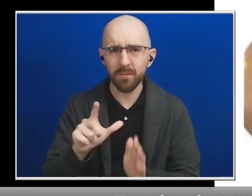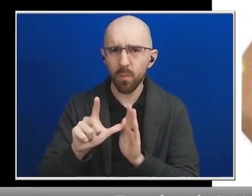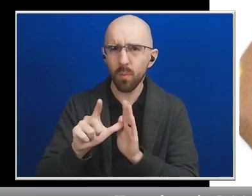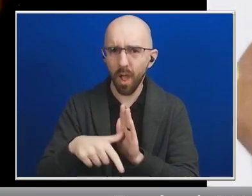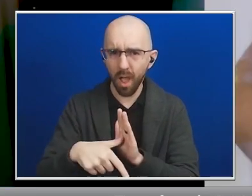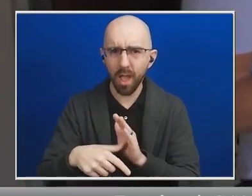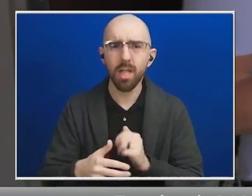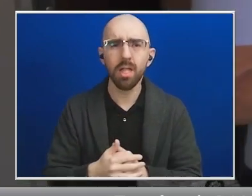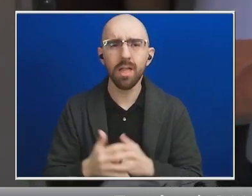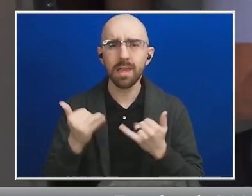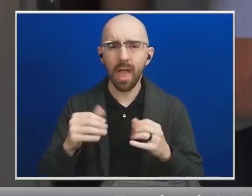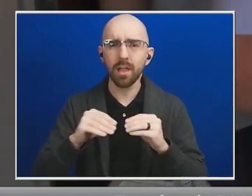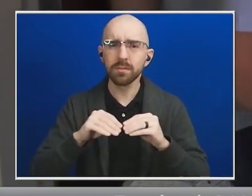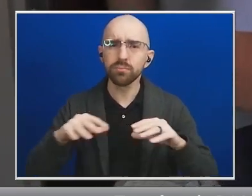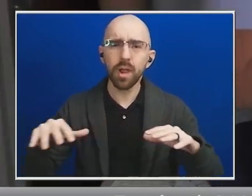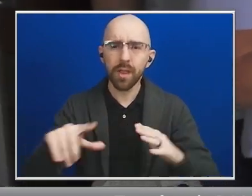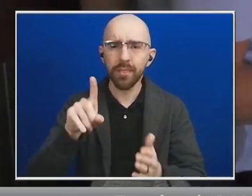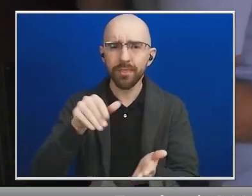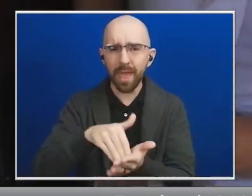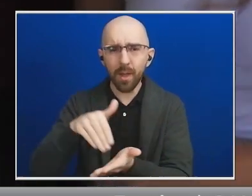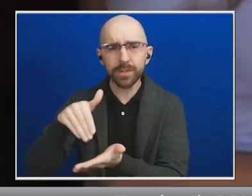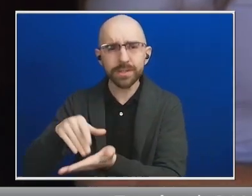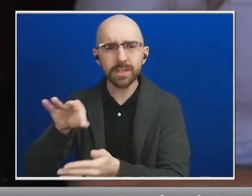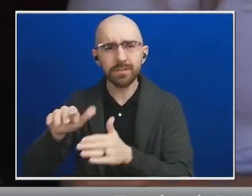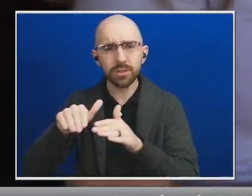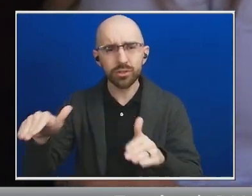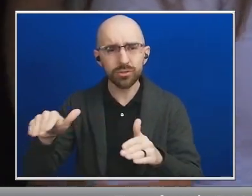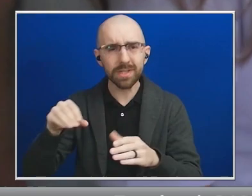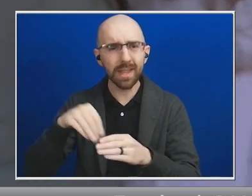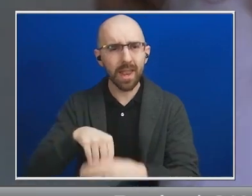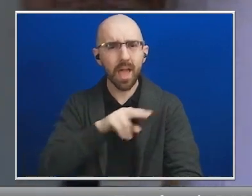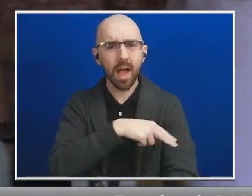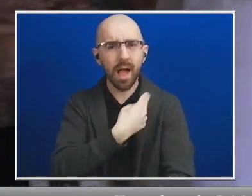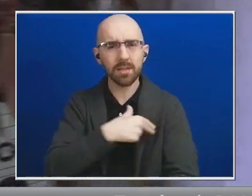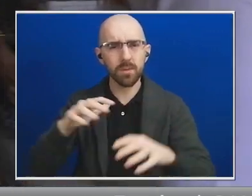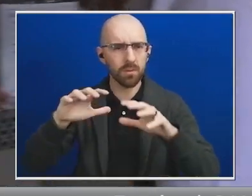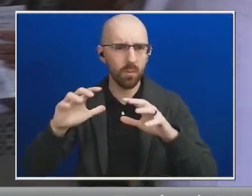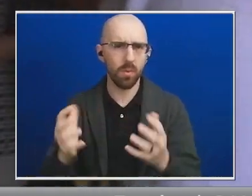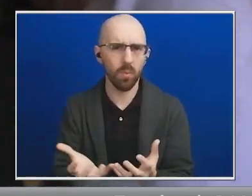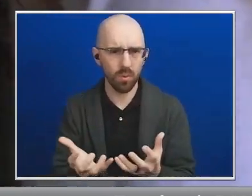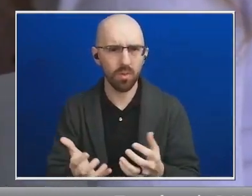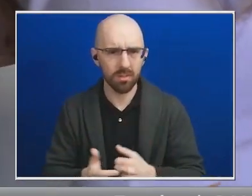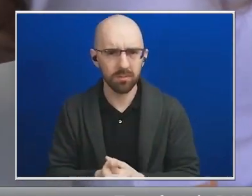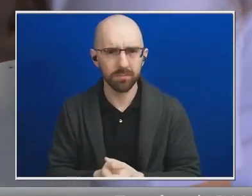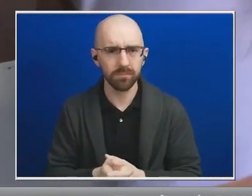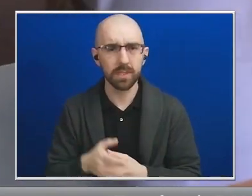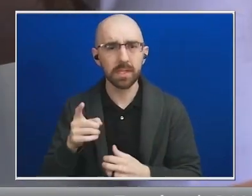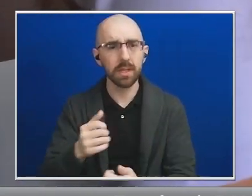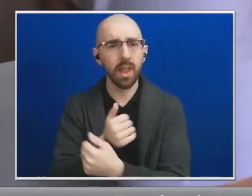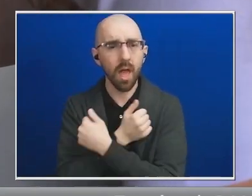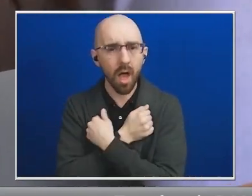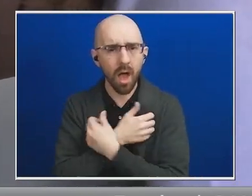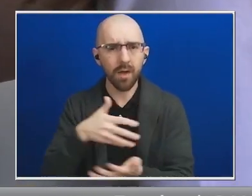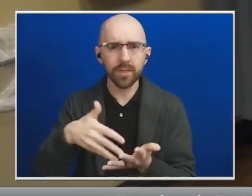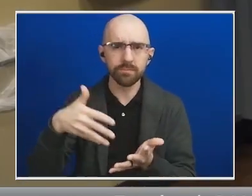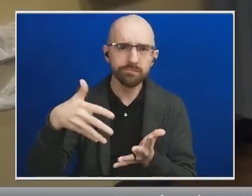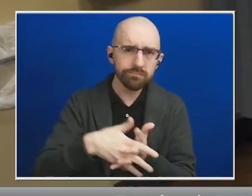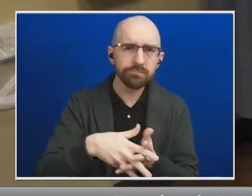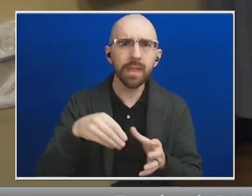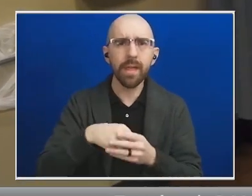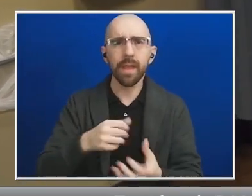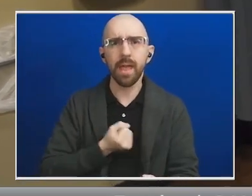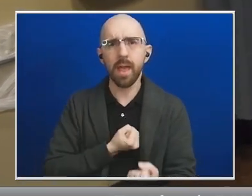now spreading to thousands of children in hospitals around the world. And this love is rooted in empathy for